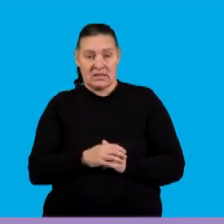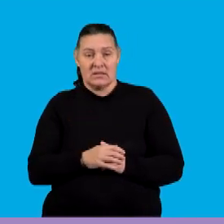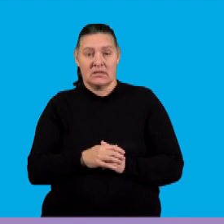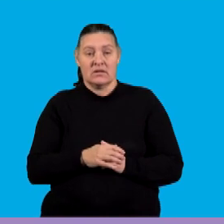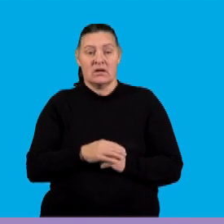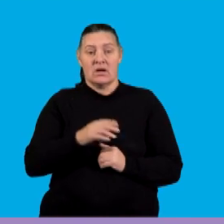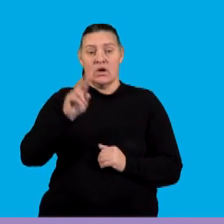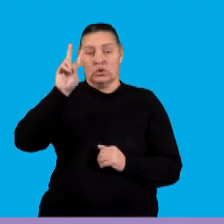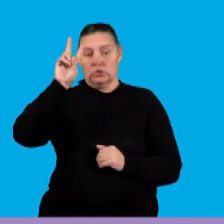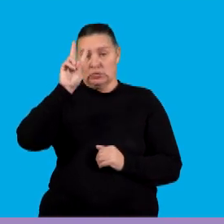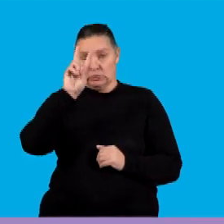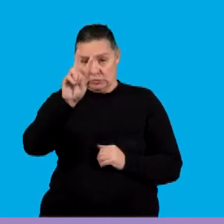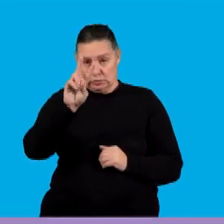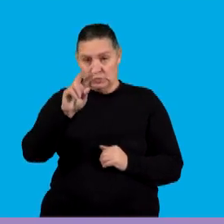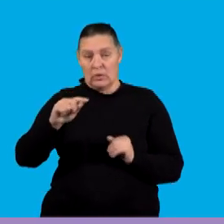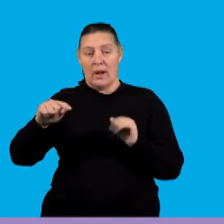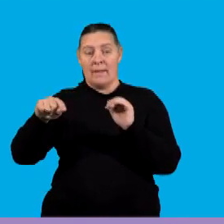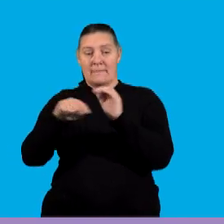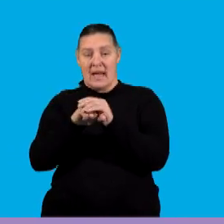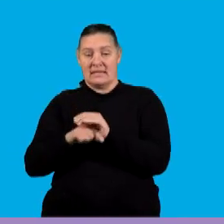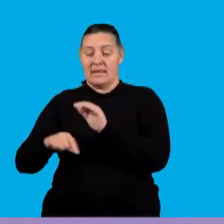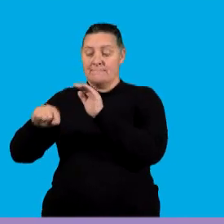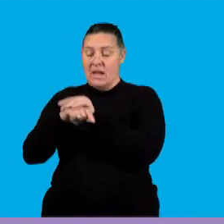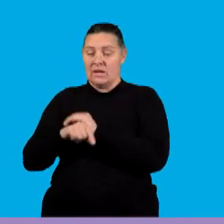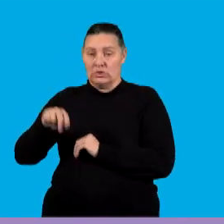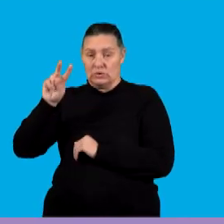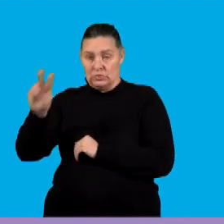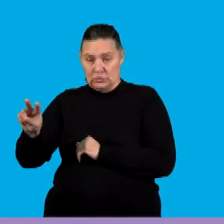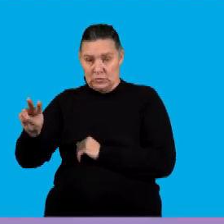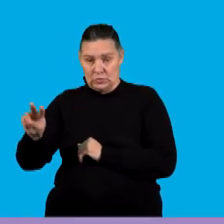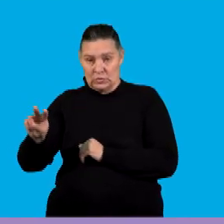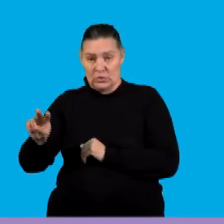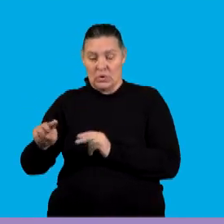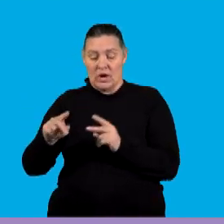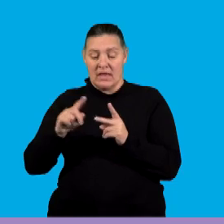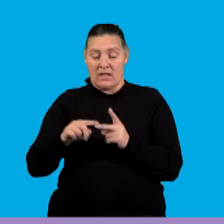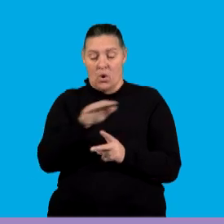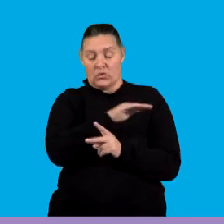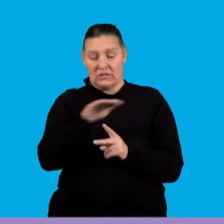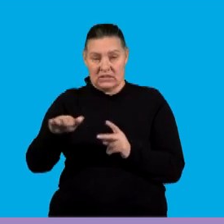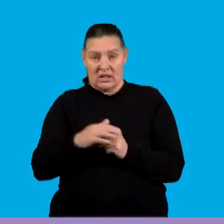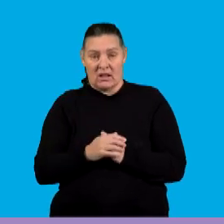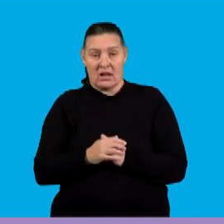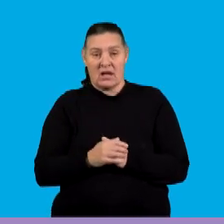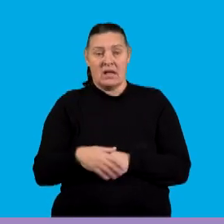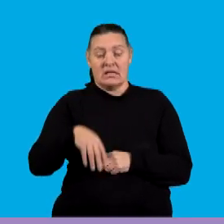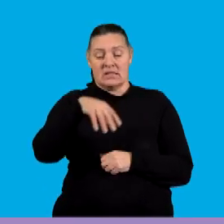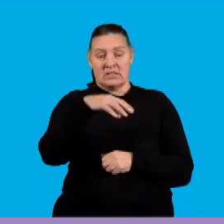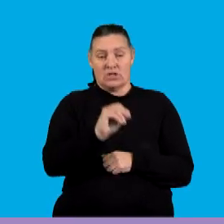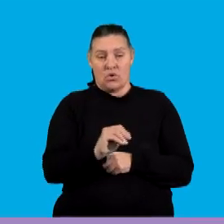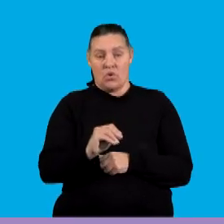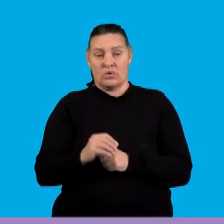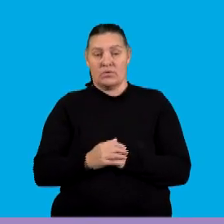minus that -2. So that is the vertical change there. And then when we're looking at the horizontal change, we can say